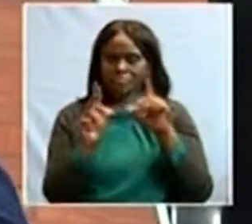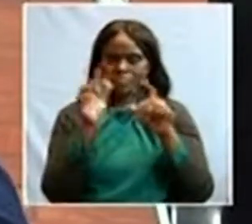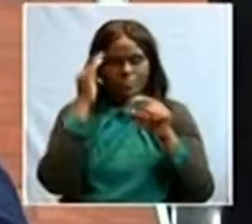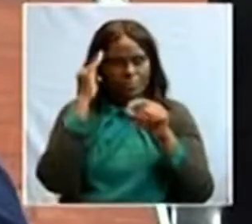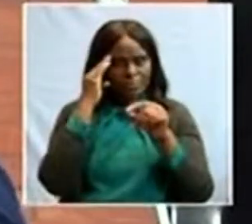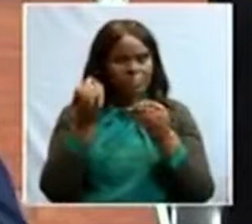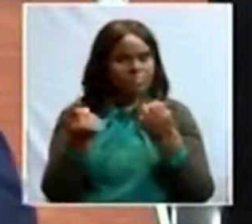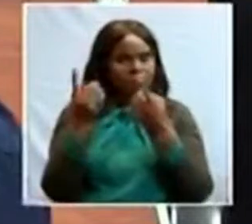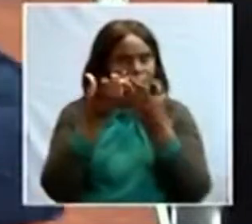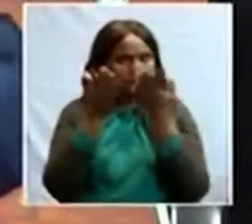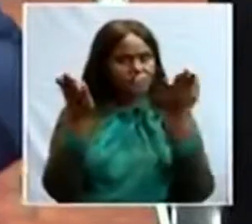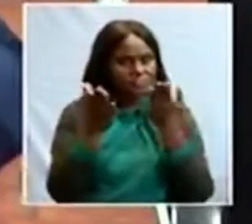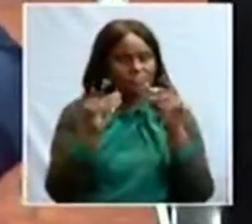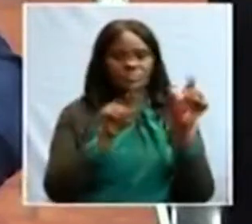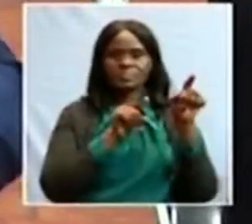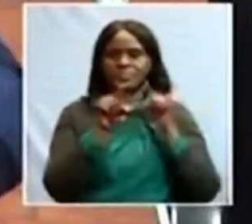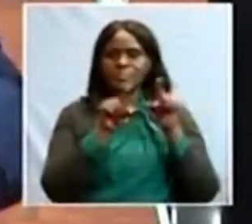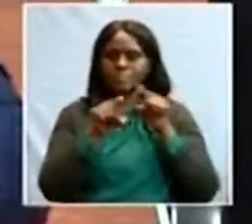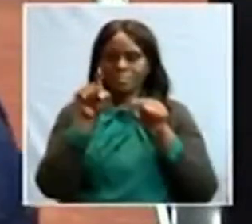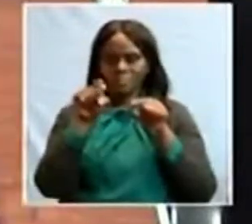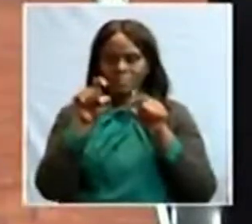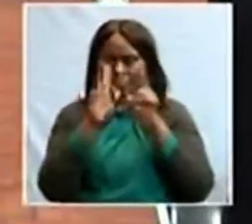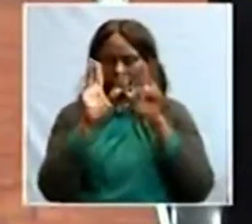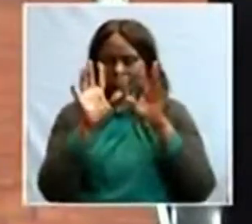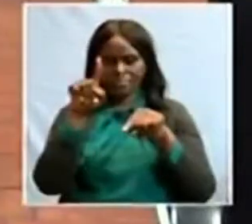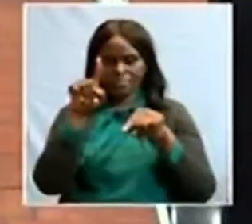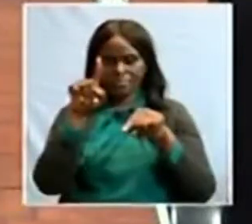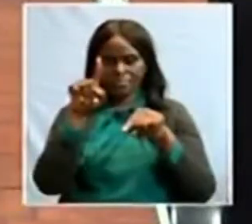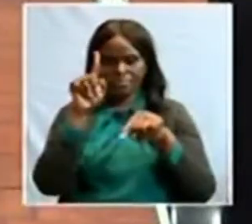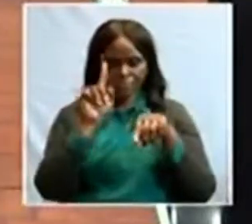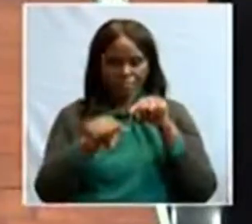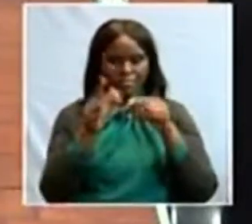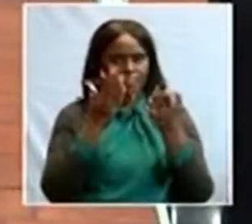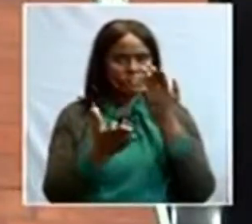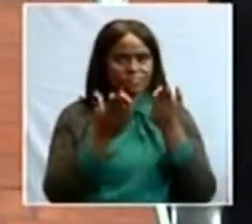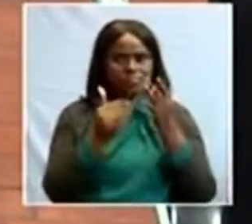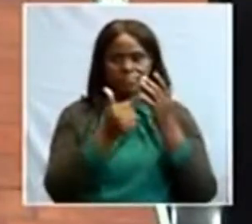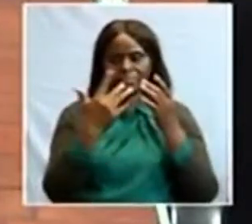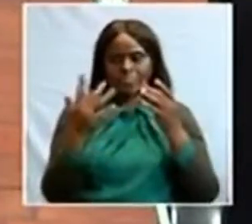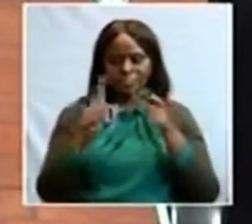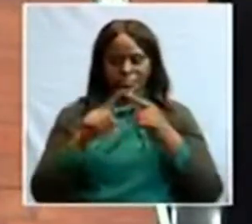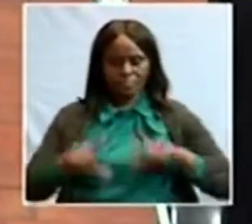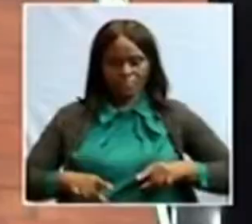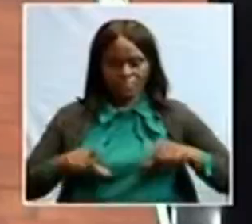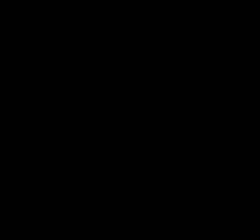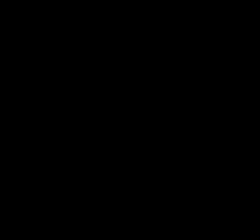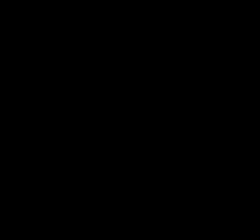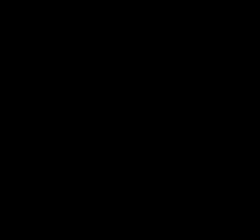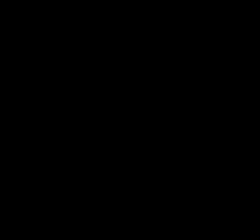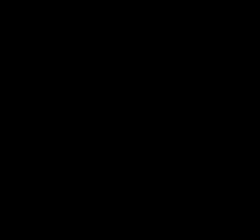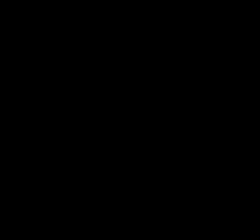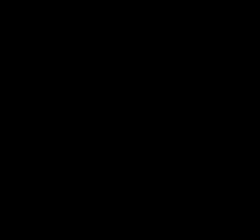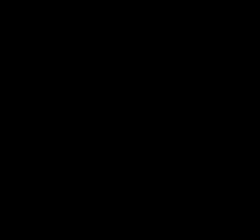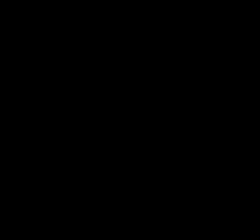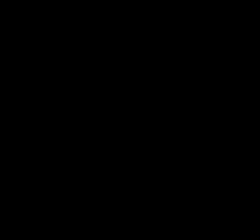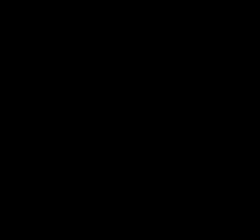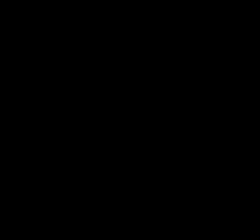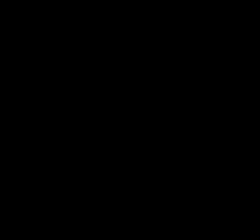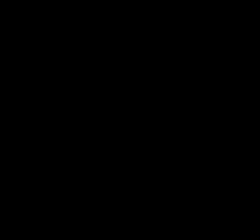we go there are competing needs and very important, but you need to compare anything to life. Thank you, Chair.